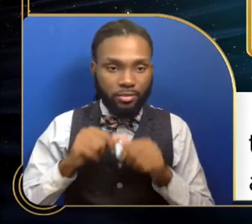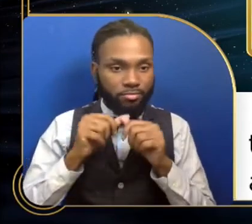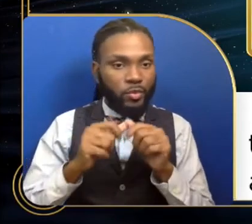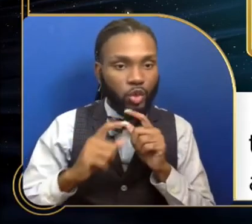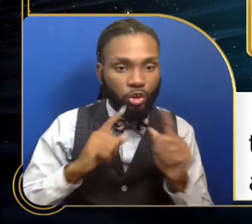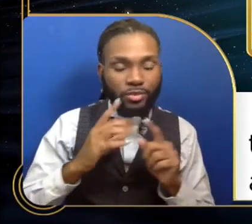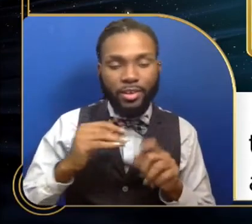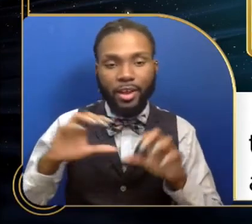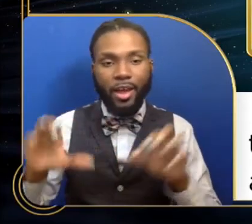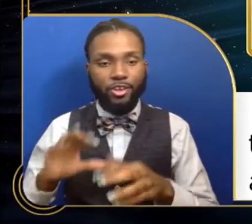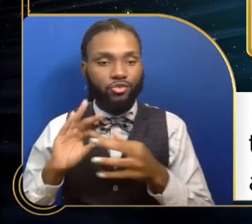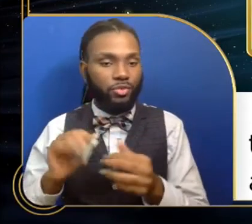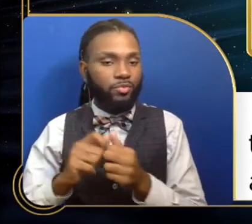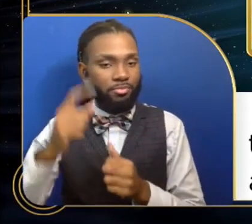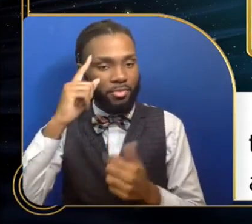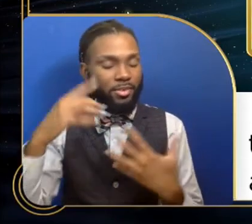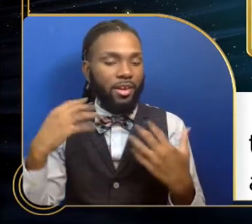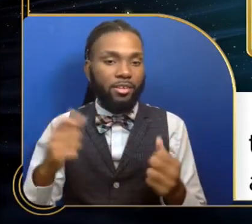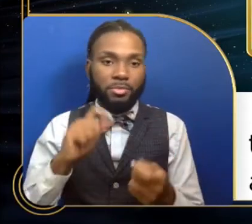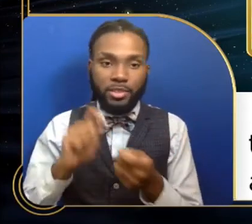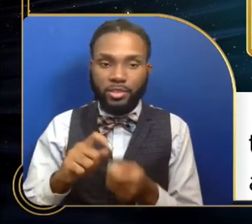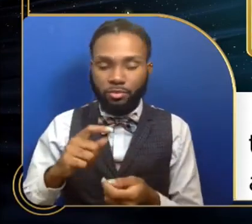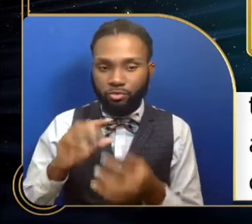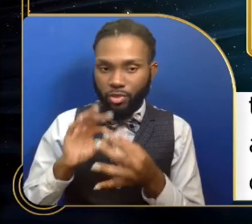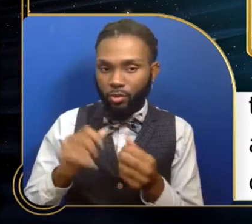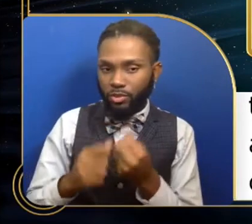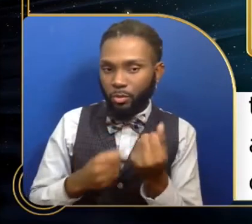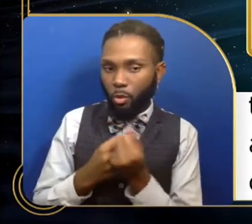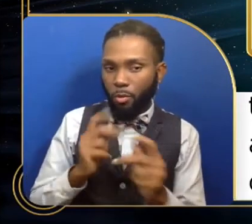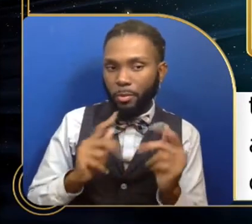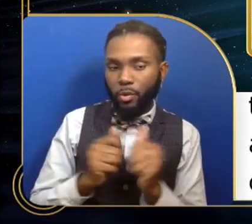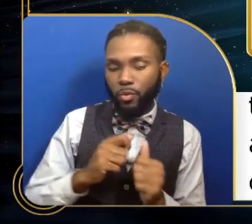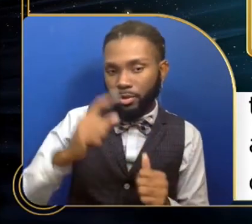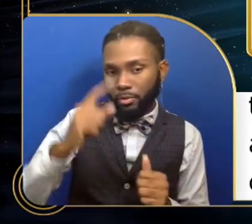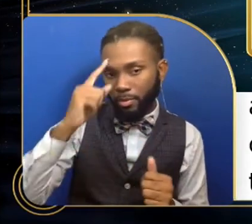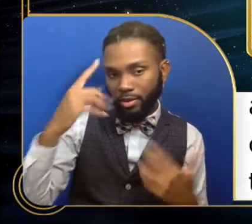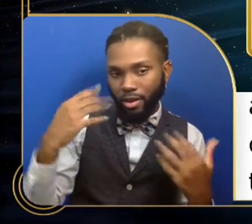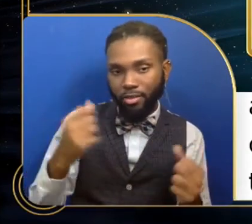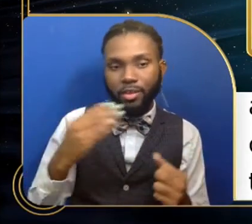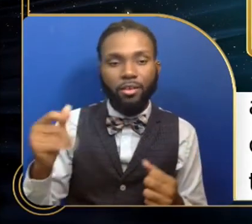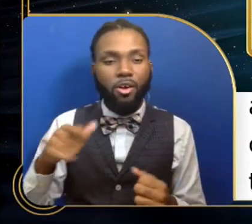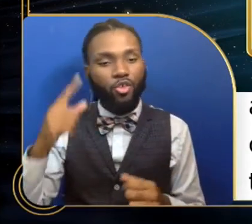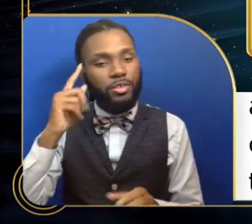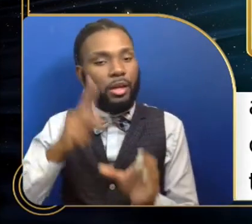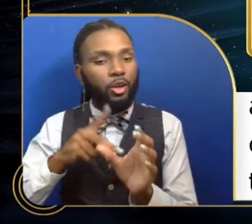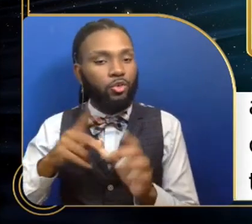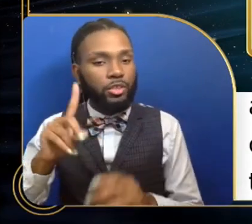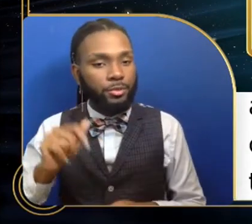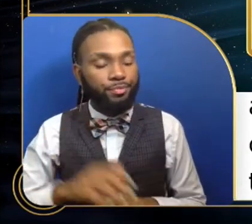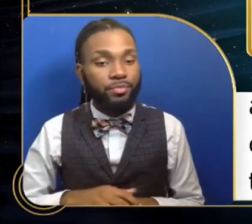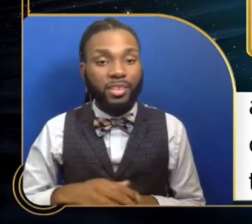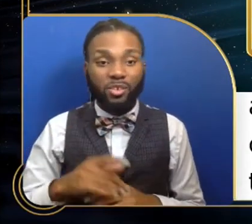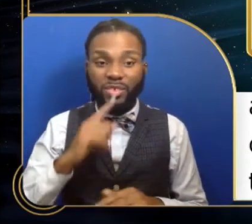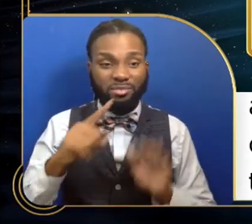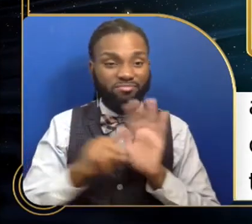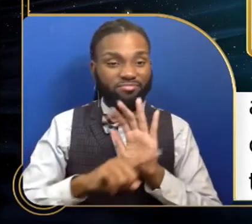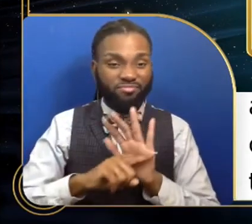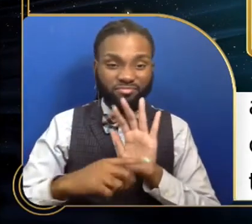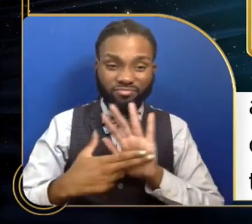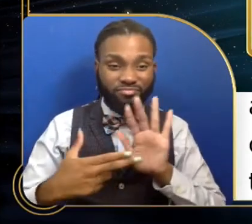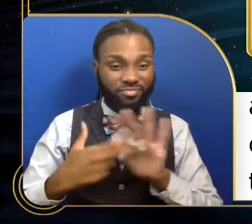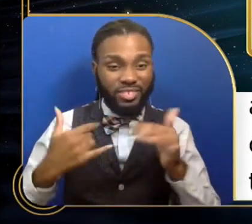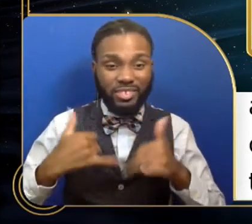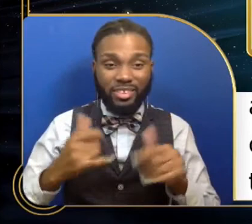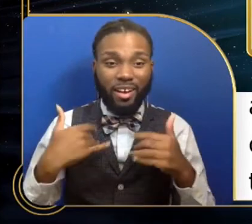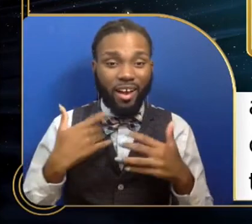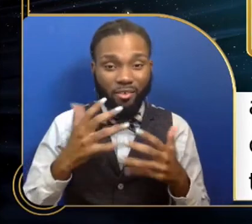health, especially supporting those with mental health and psychiatric disabilities. Stigmas still run heavy in our society today, and I find it important